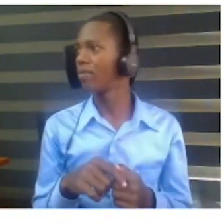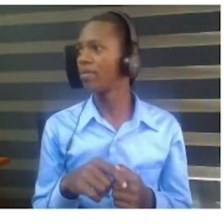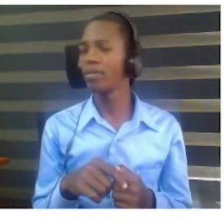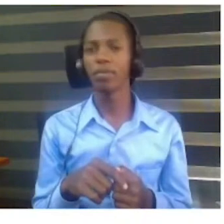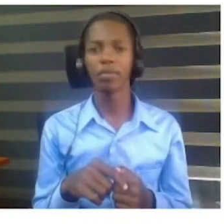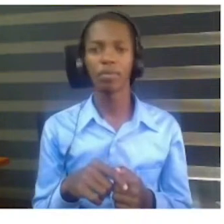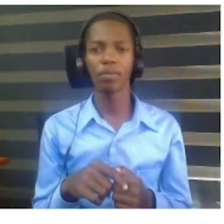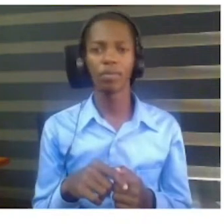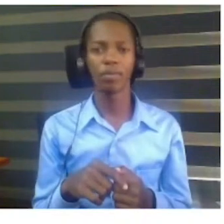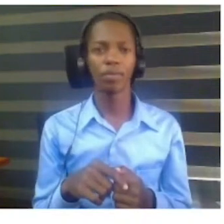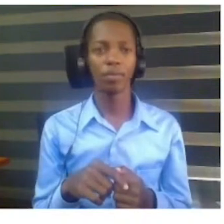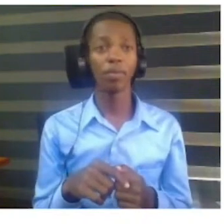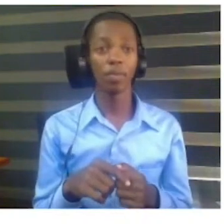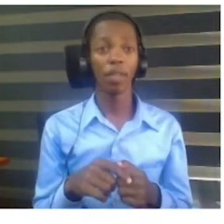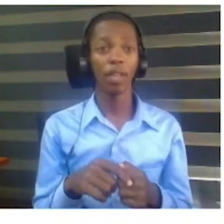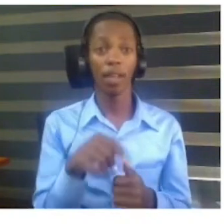people to access information.